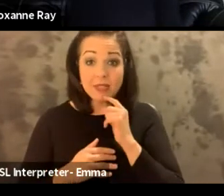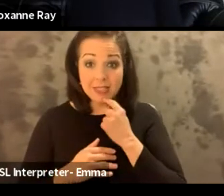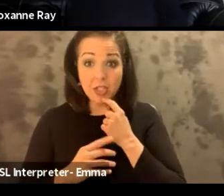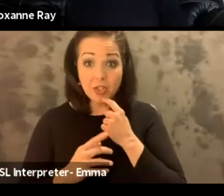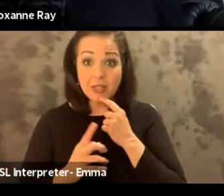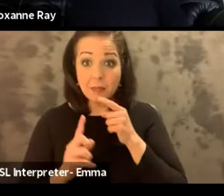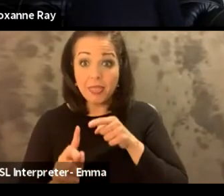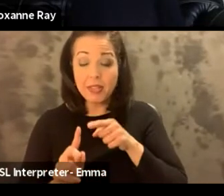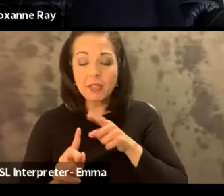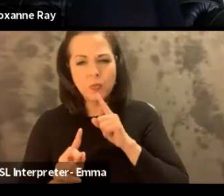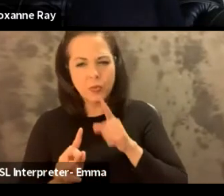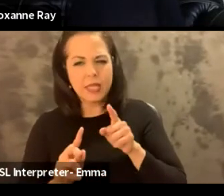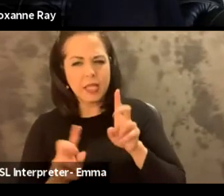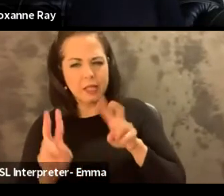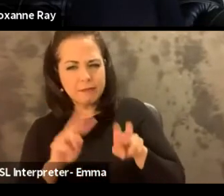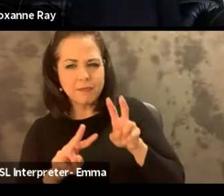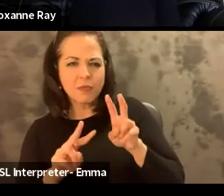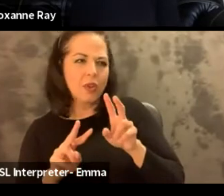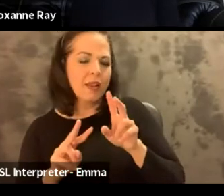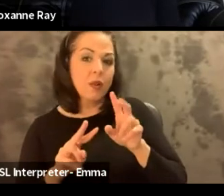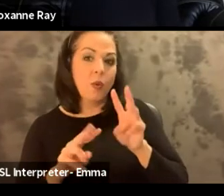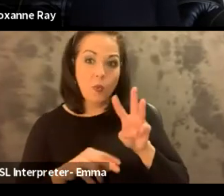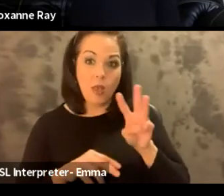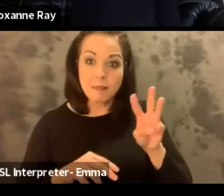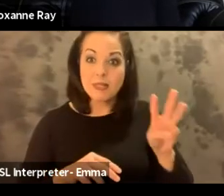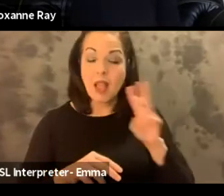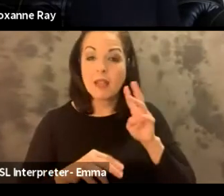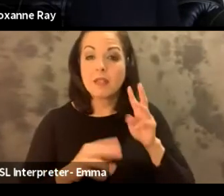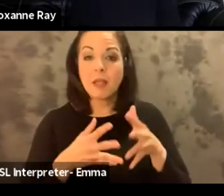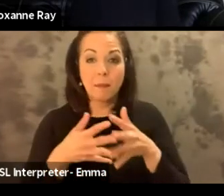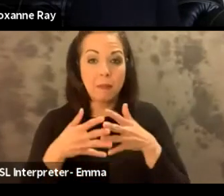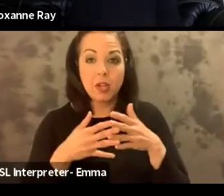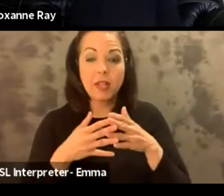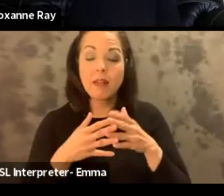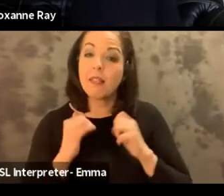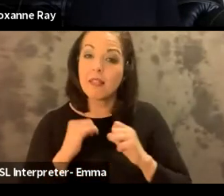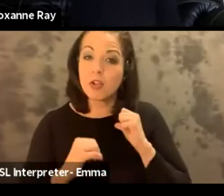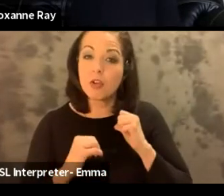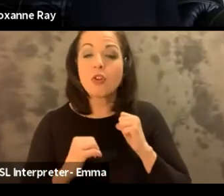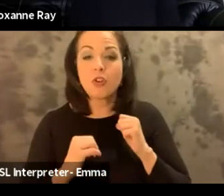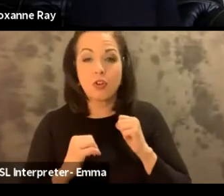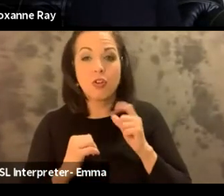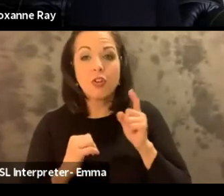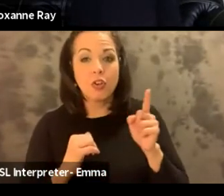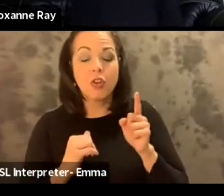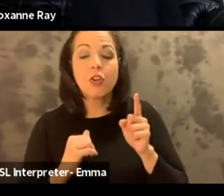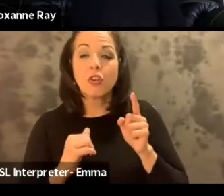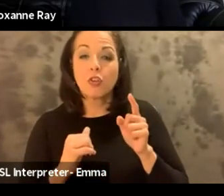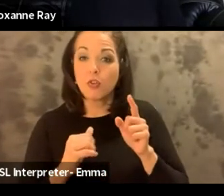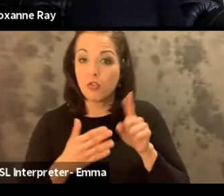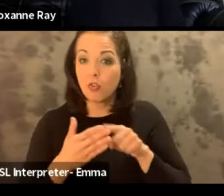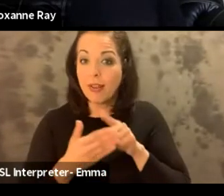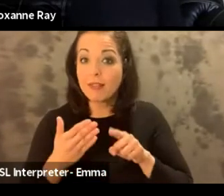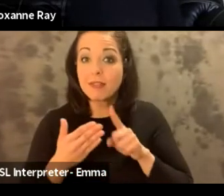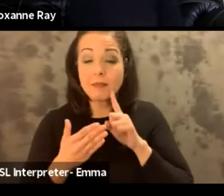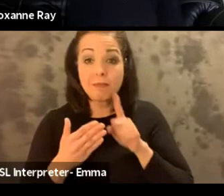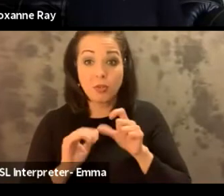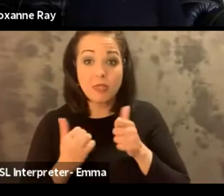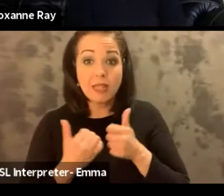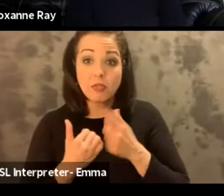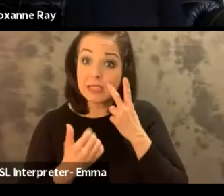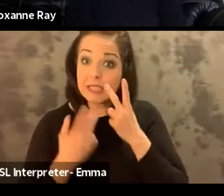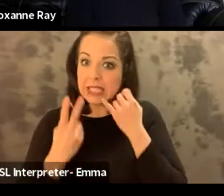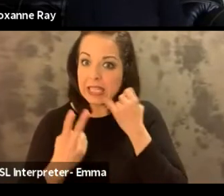look at their website, American Theater Critics Association, and see if there's something there for you.